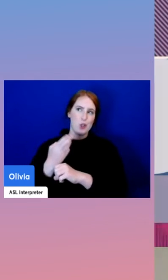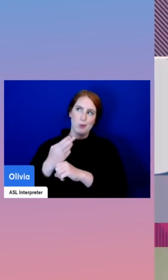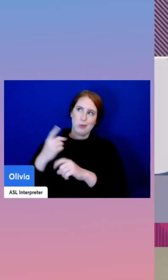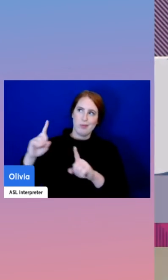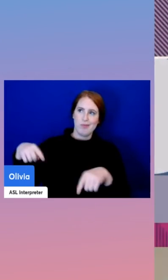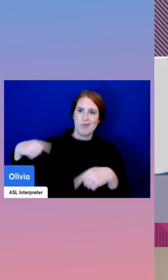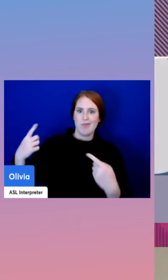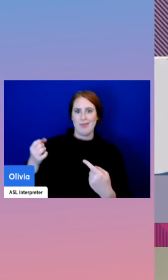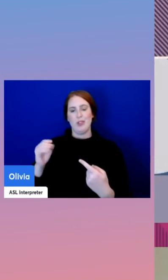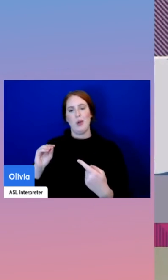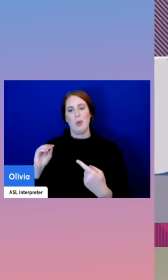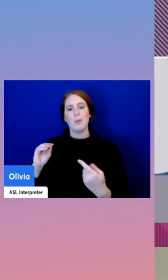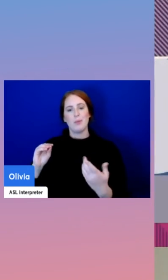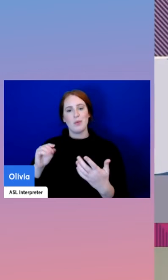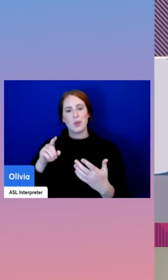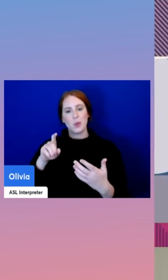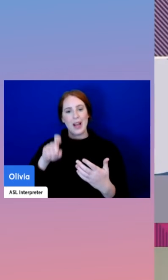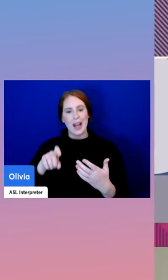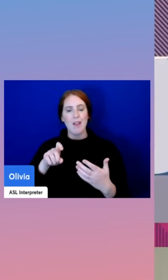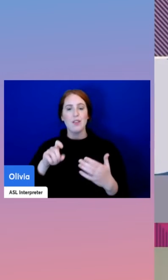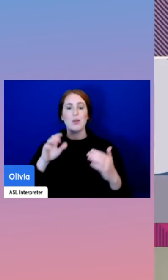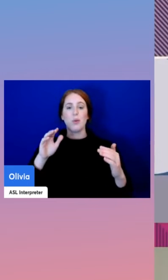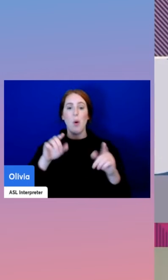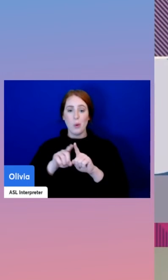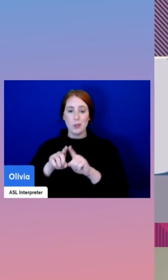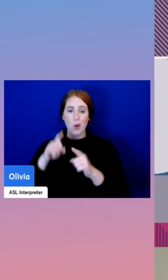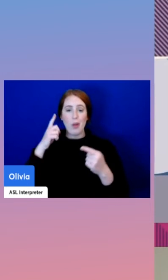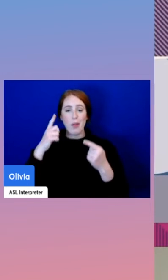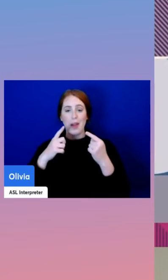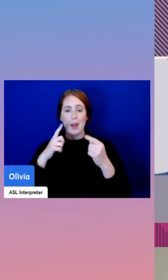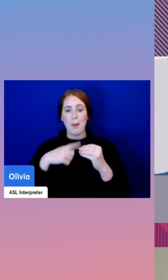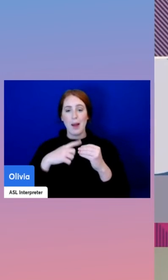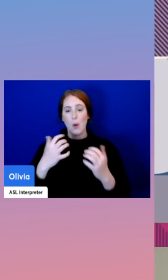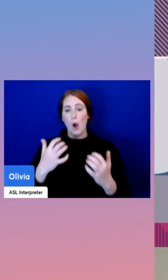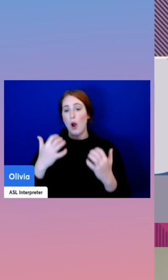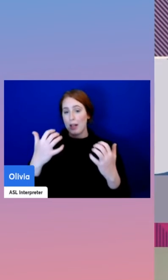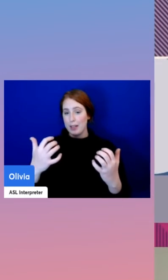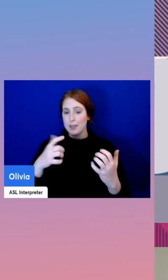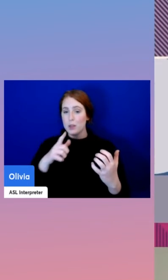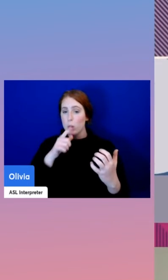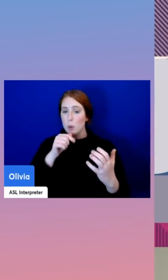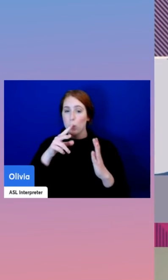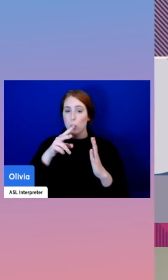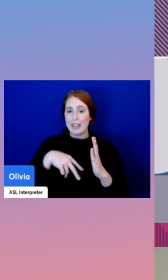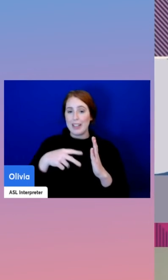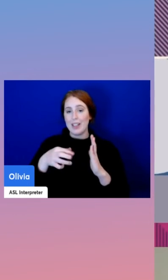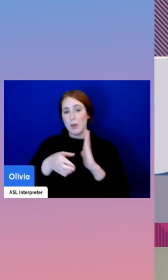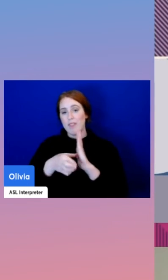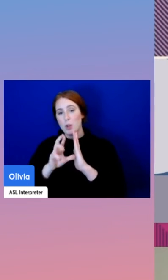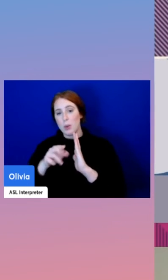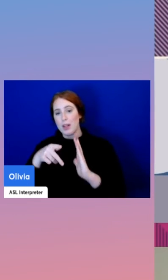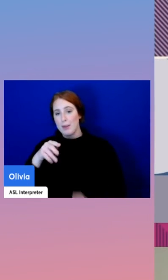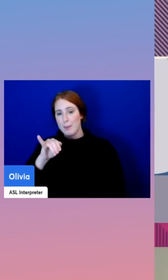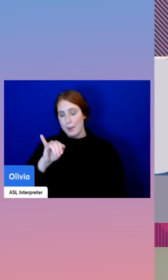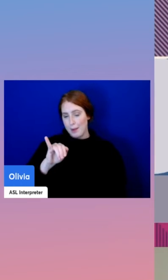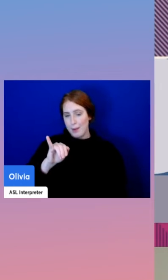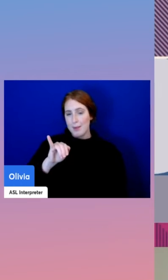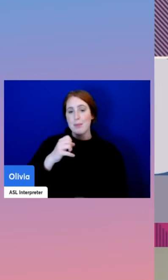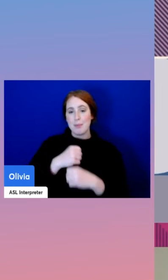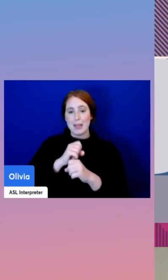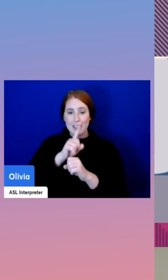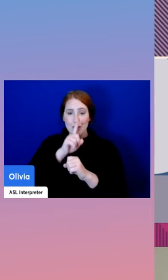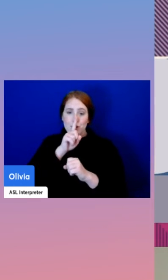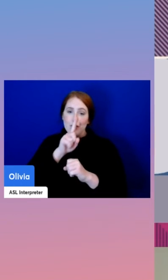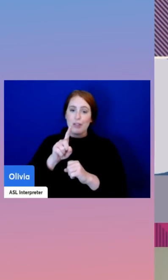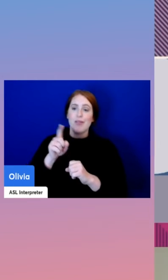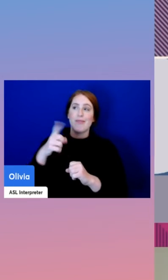You need to consider your target audience. Who will be reading and reviewing KPIs? Make sure that they are at a level that